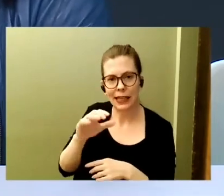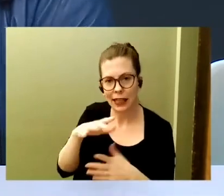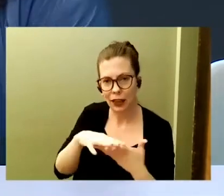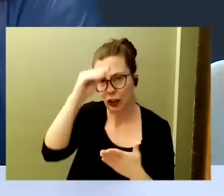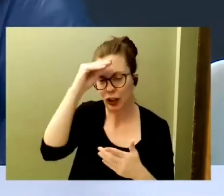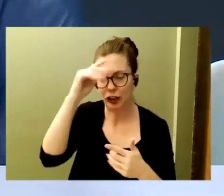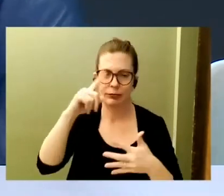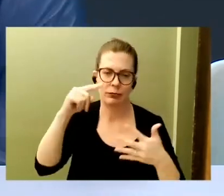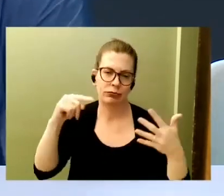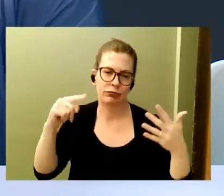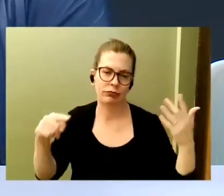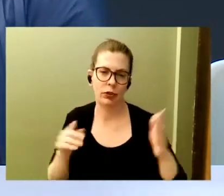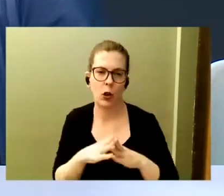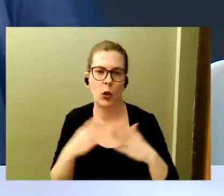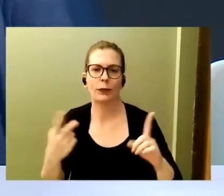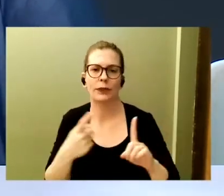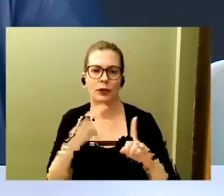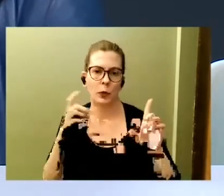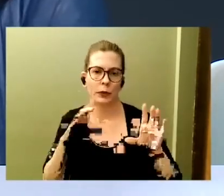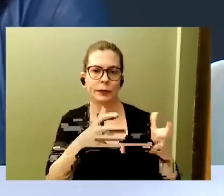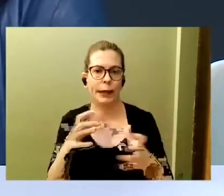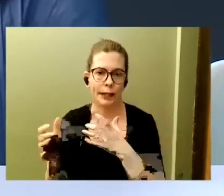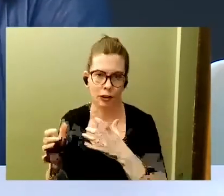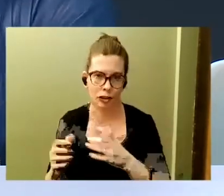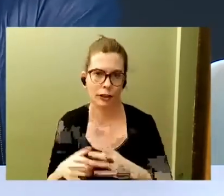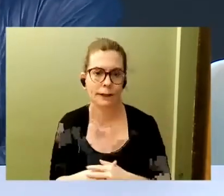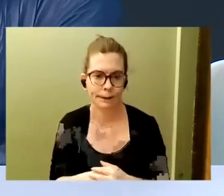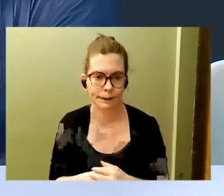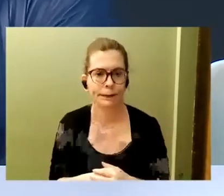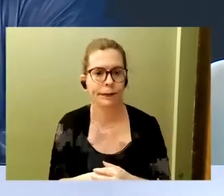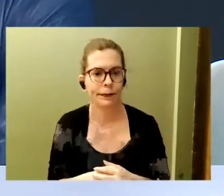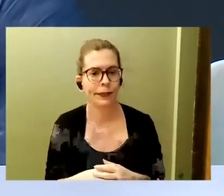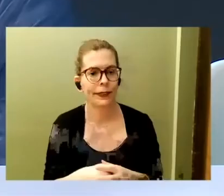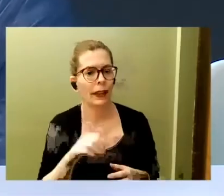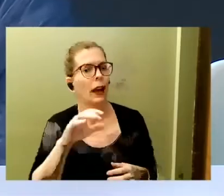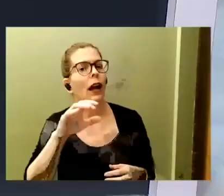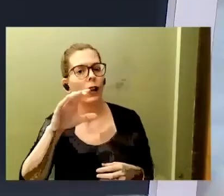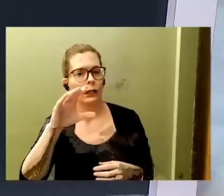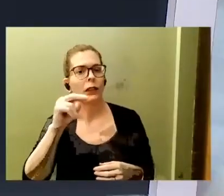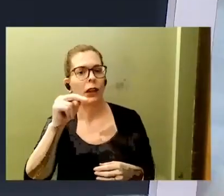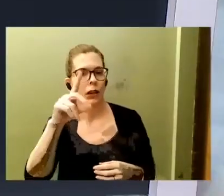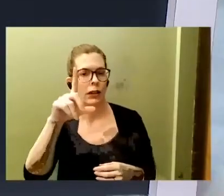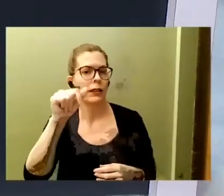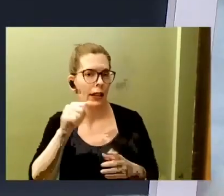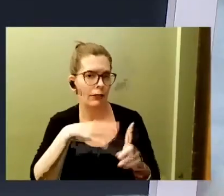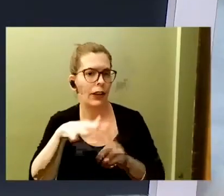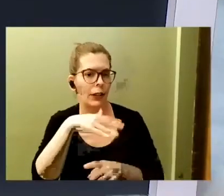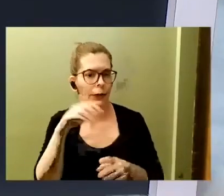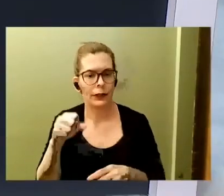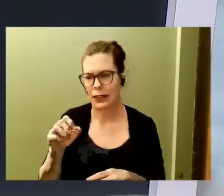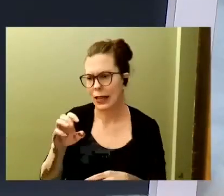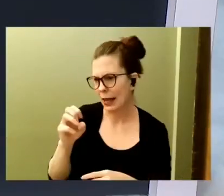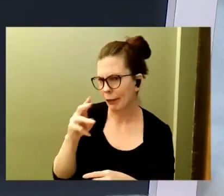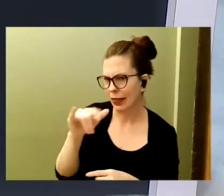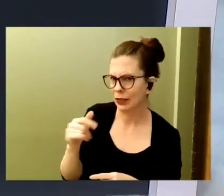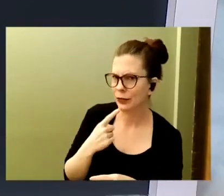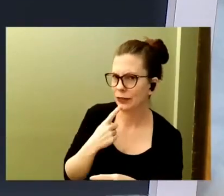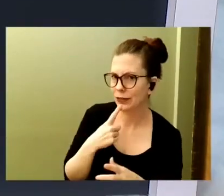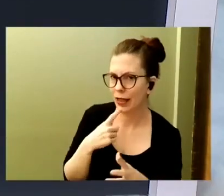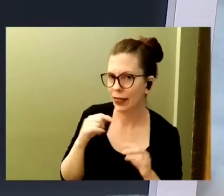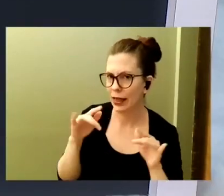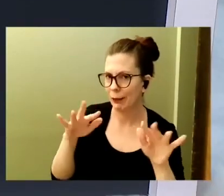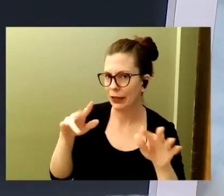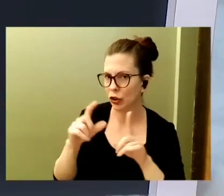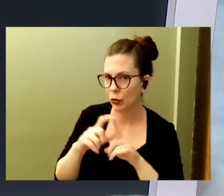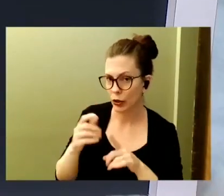source packages. So lots of flexibility. Actually, Conda environments, absolutely. Emily, I think you said the magic word. You know what the magic word is, Isa?